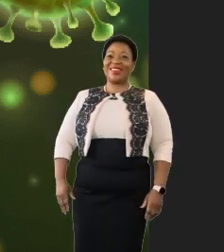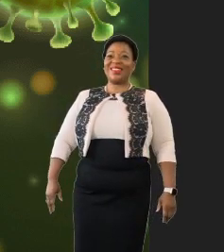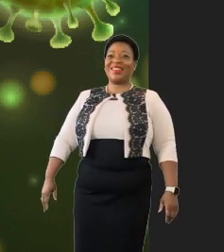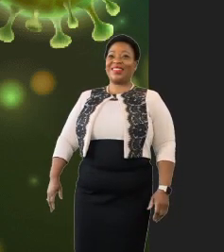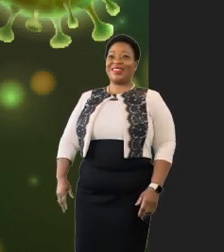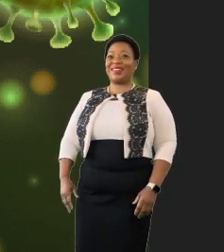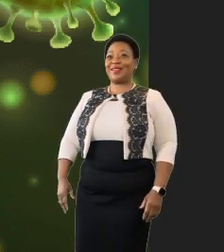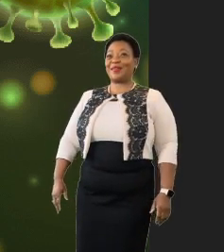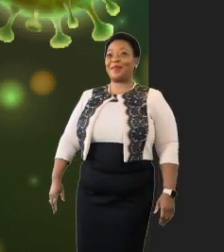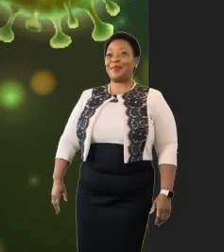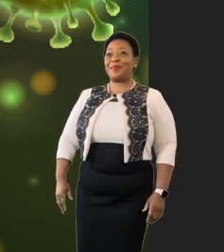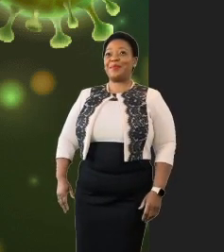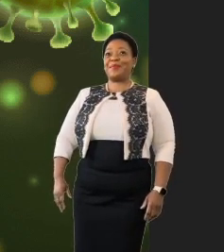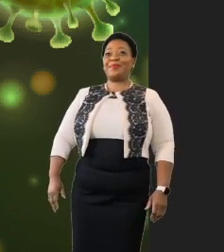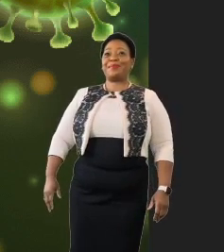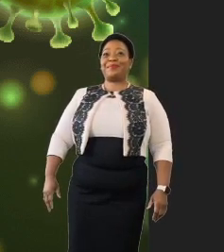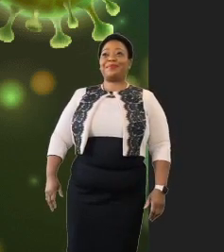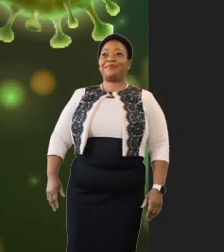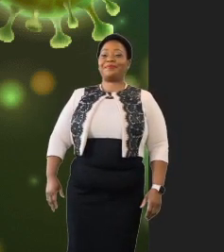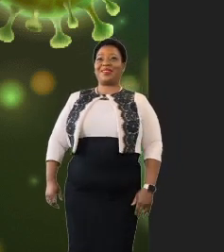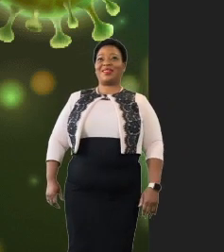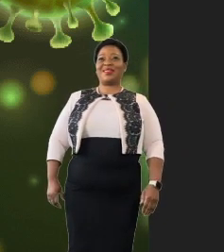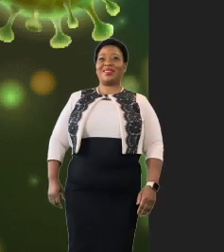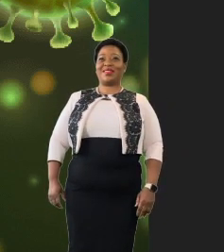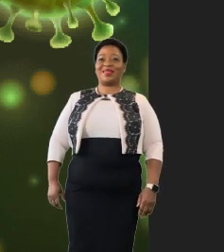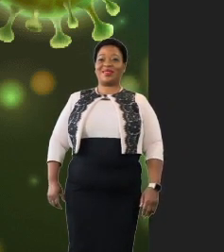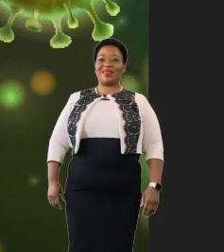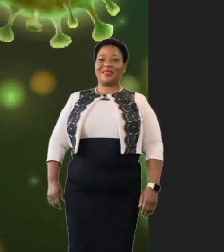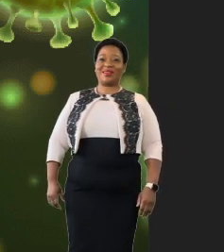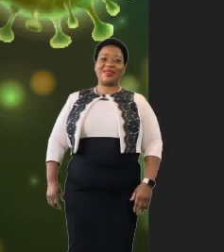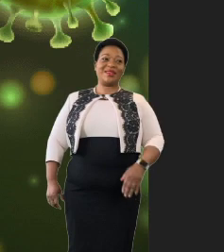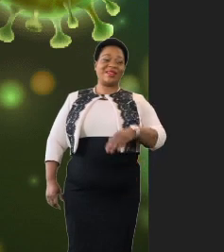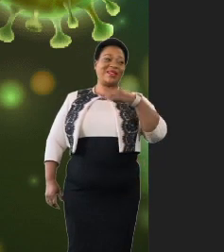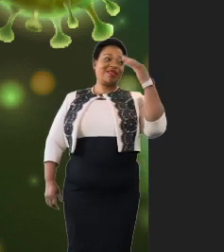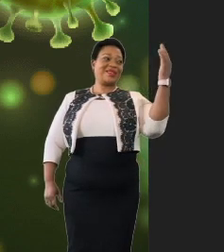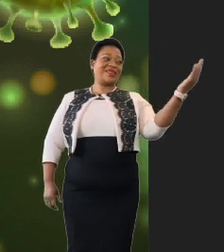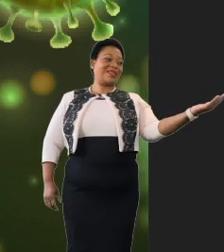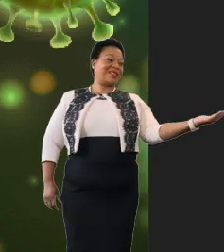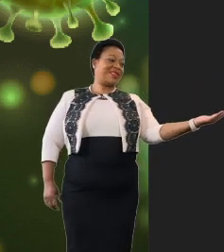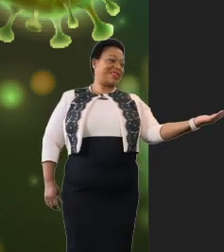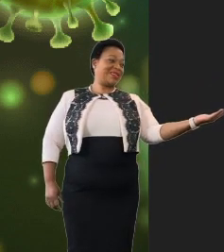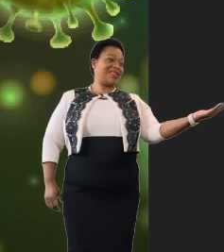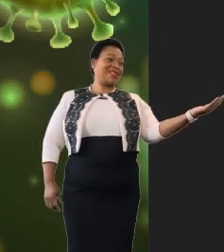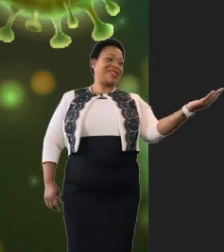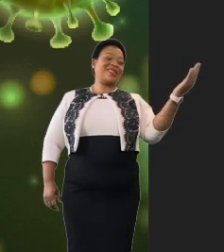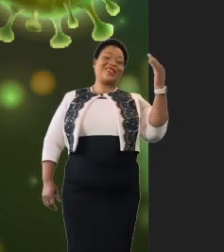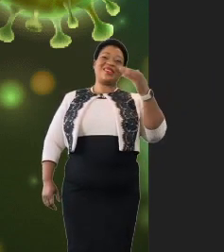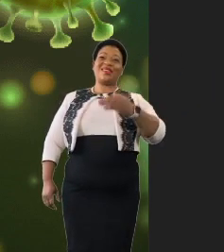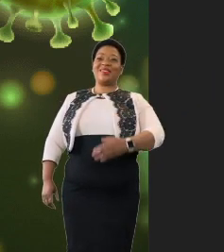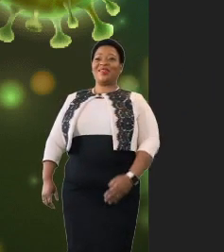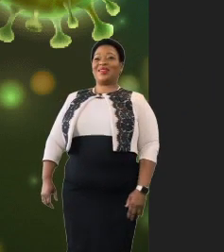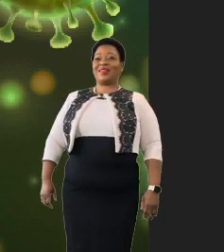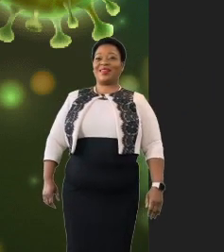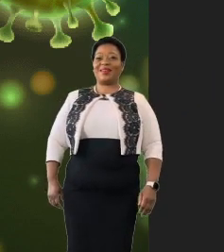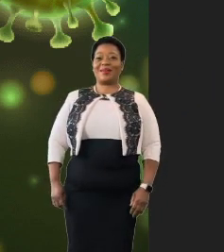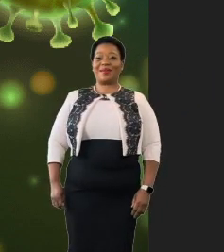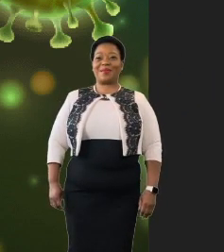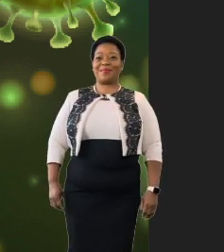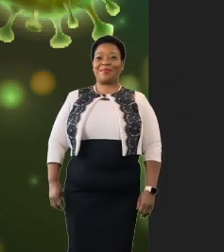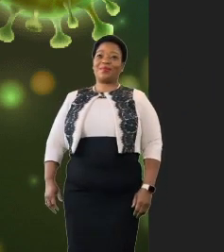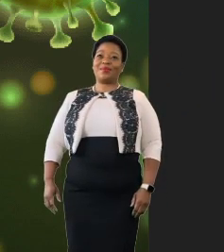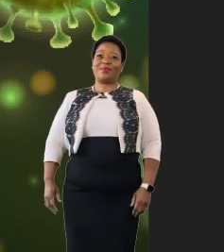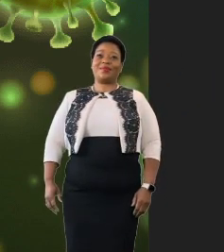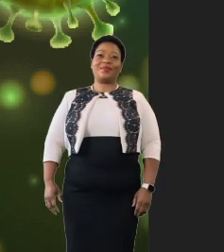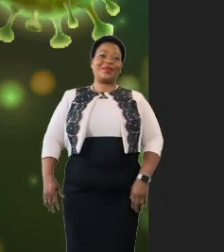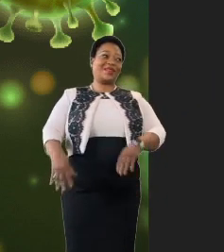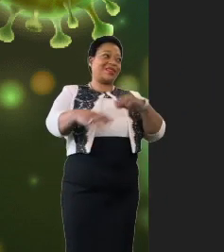you will know about the challenges with wastewater works and the capacity of electricity and so on. To say if we push